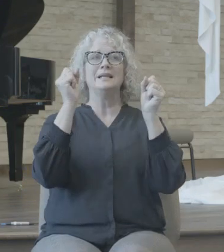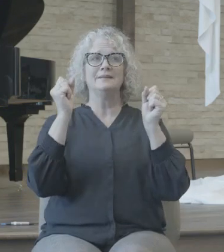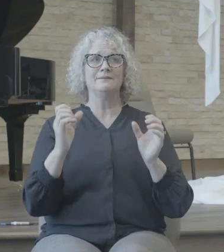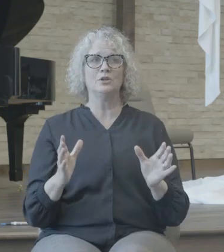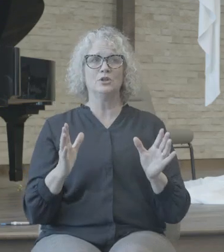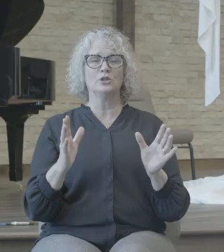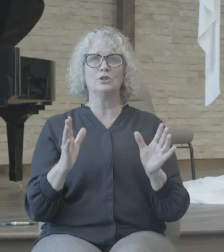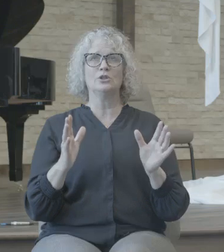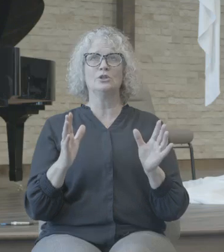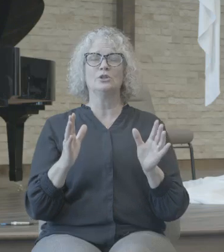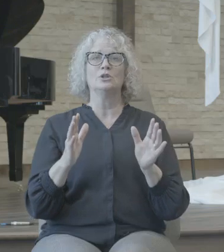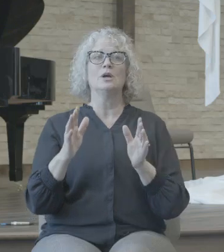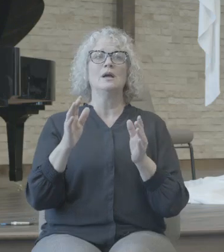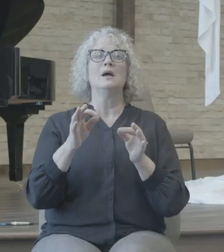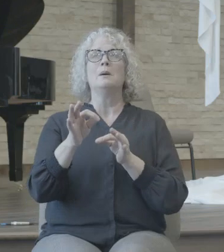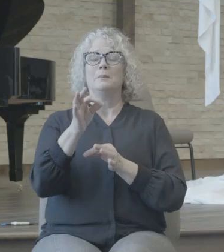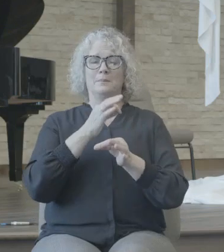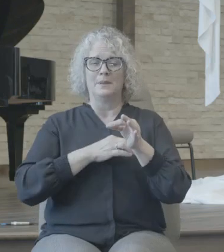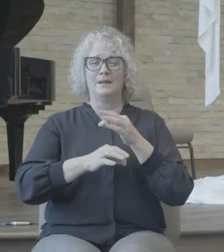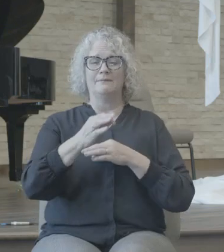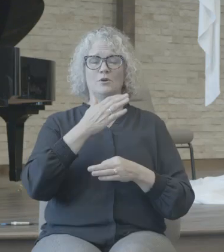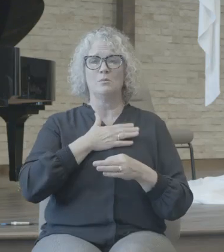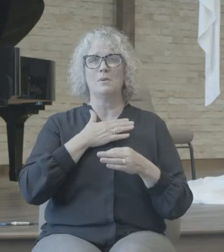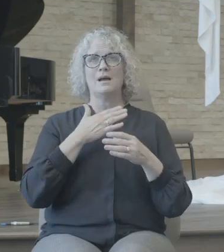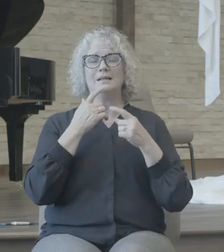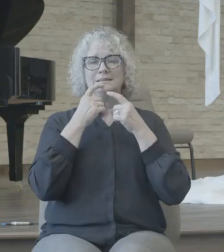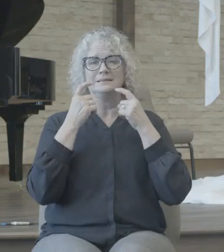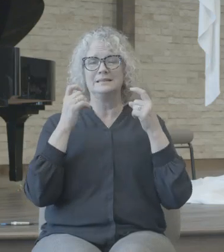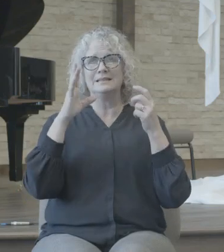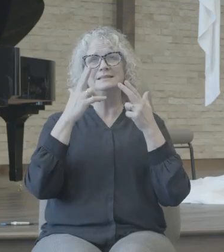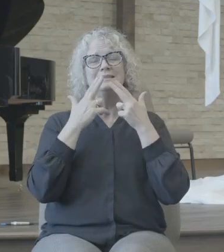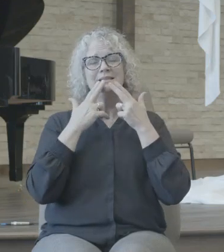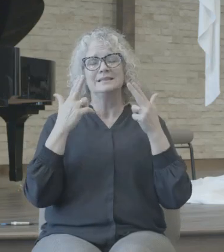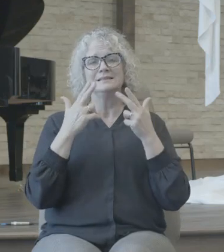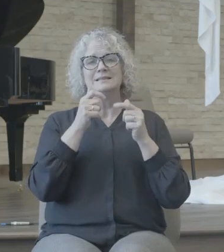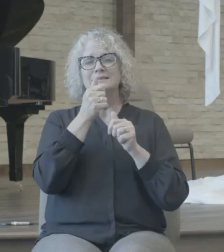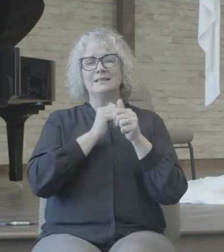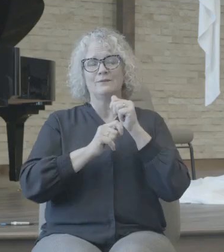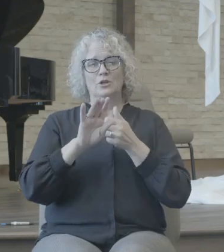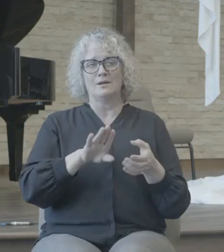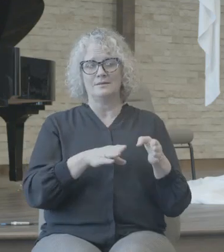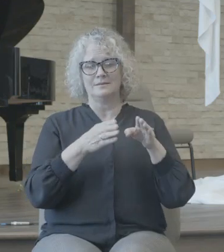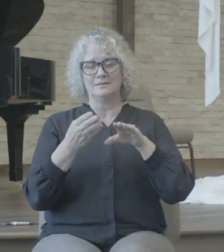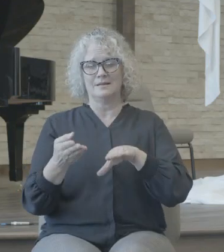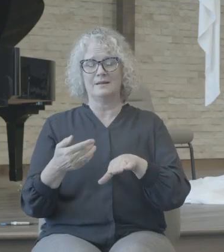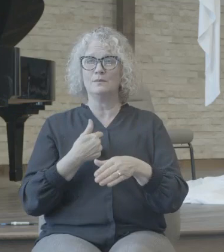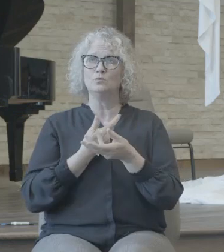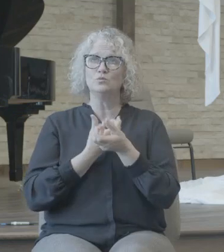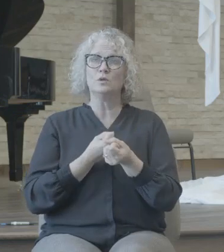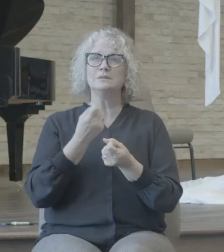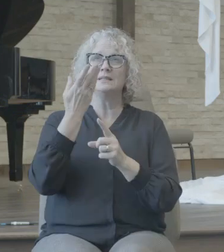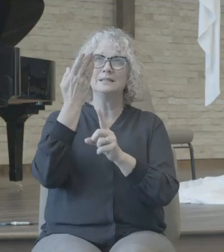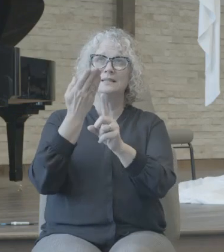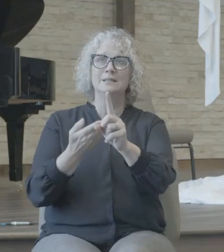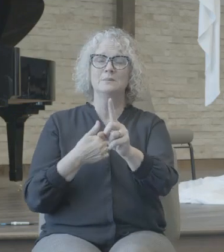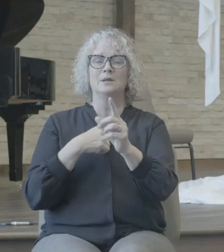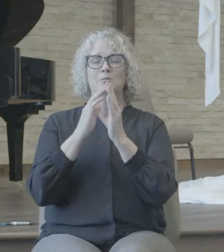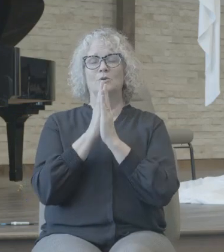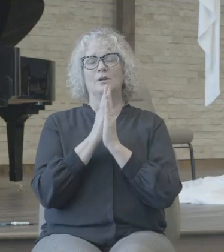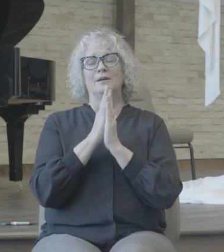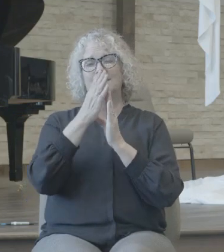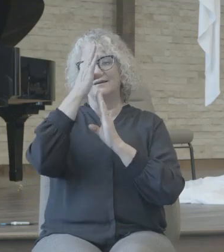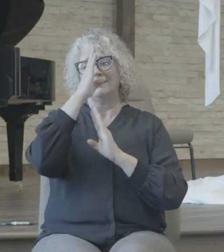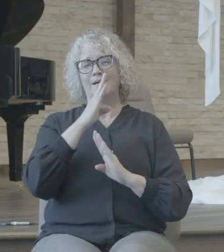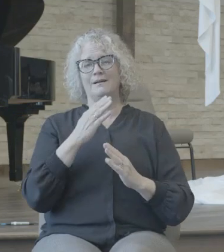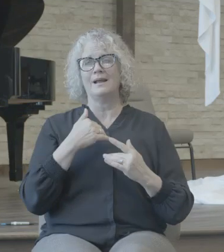for my sins with his innocent suffering and death. Trusting in him, I pray, God,